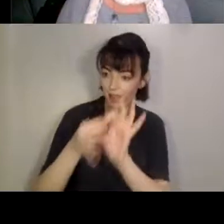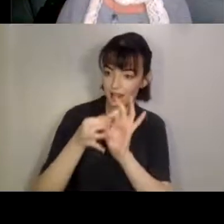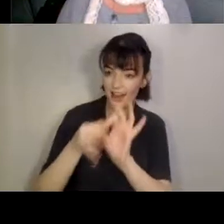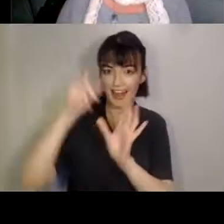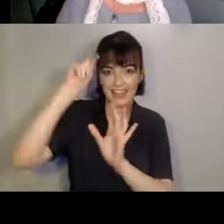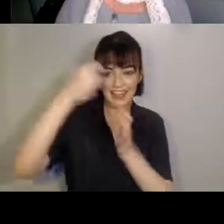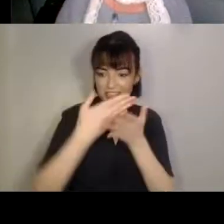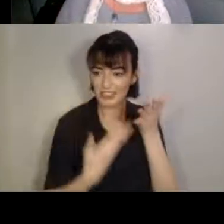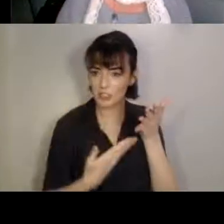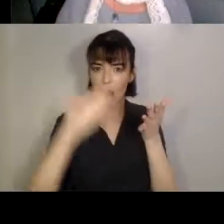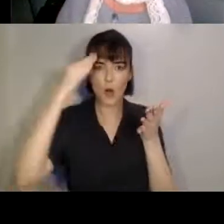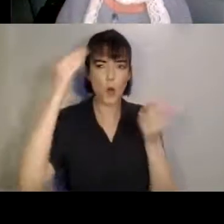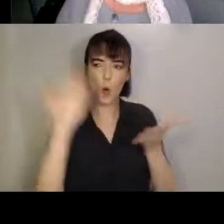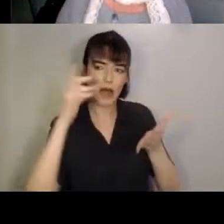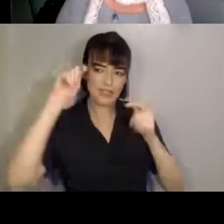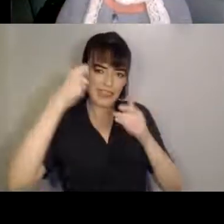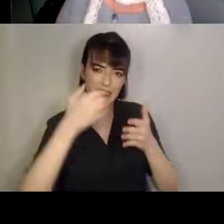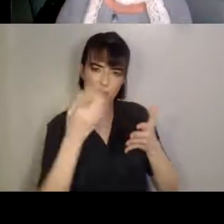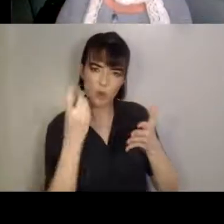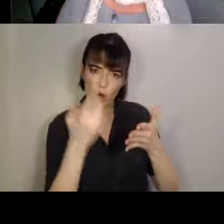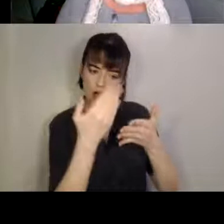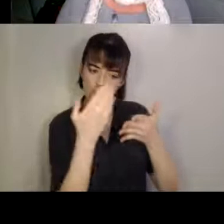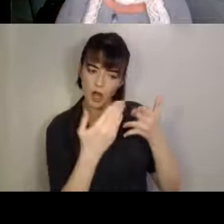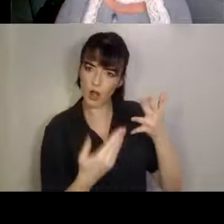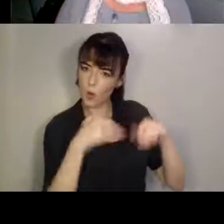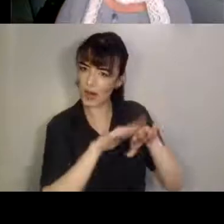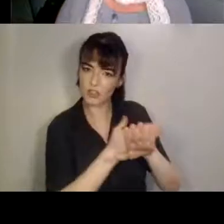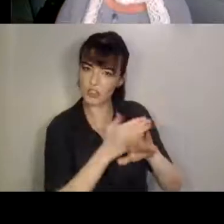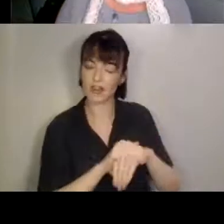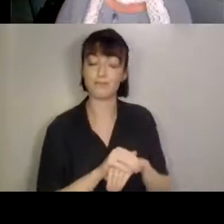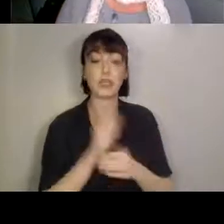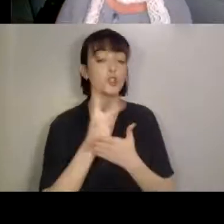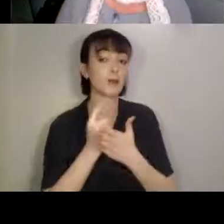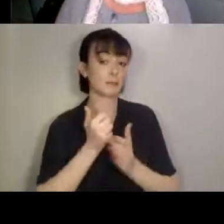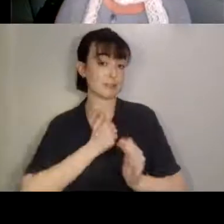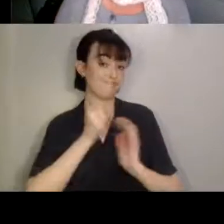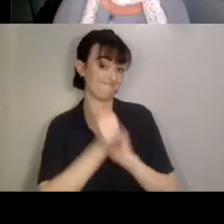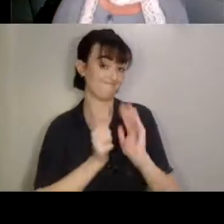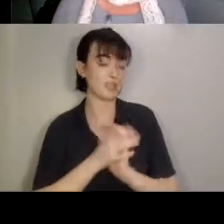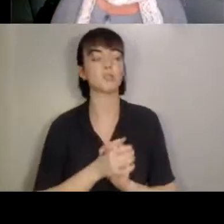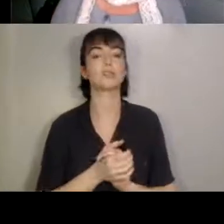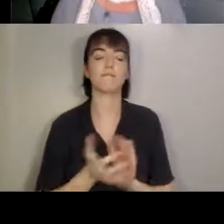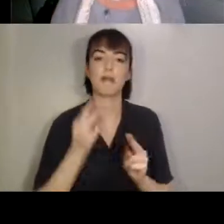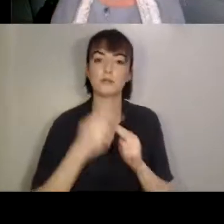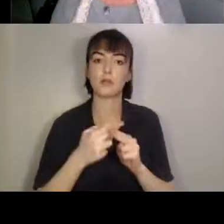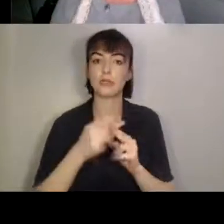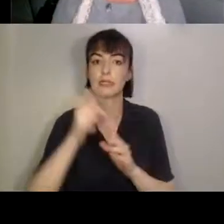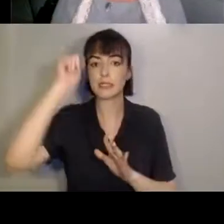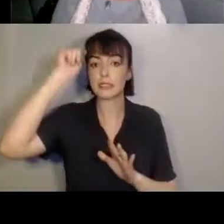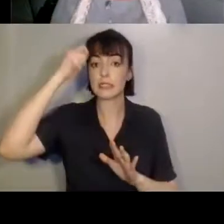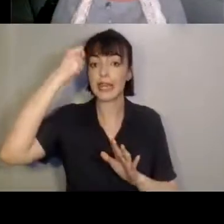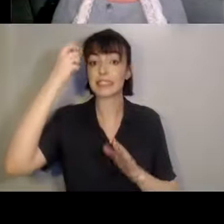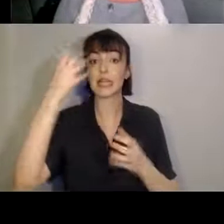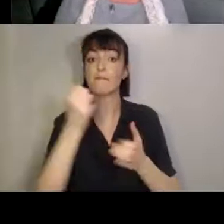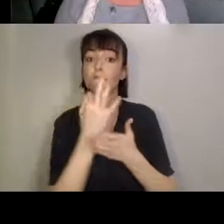testing. And sometimes from our experience, we found that tests that have got a couple of practice items, maybe